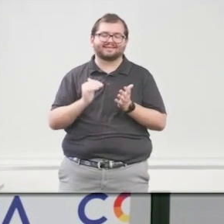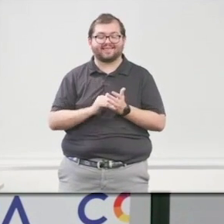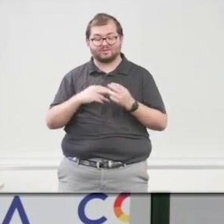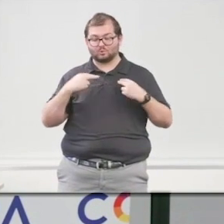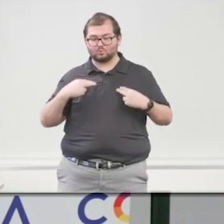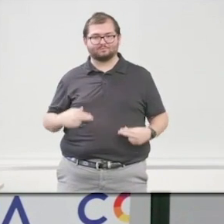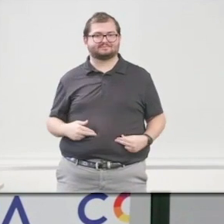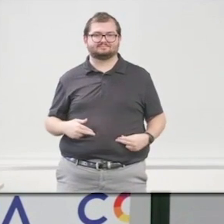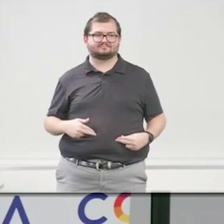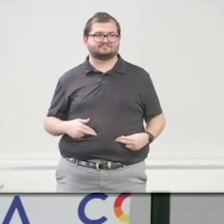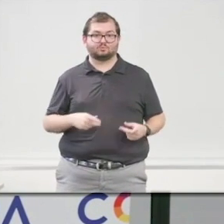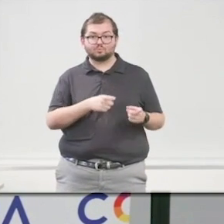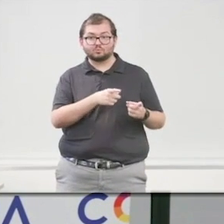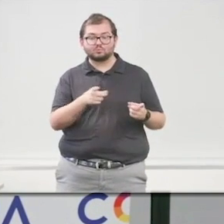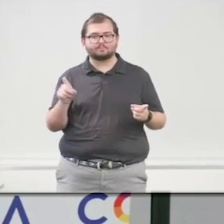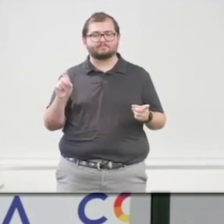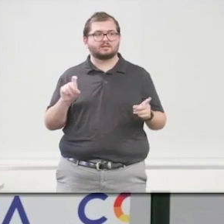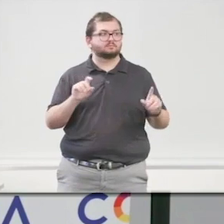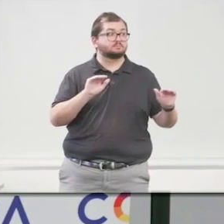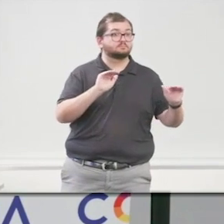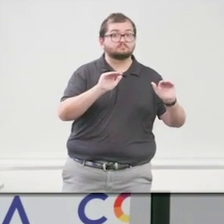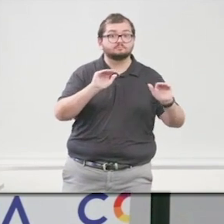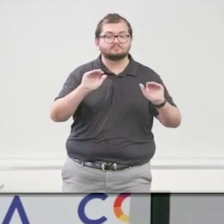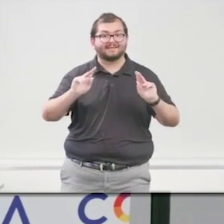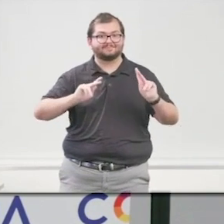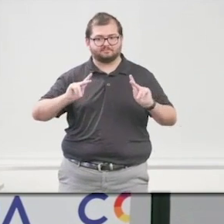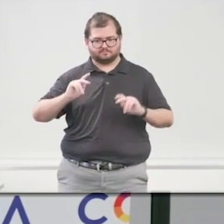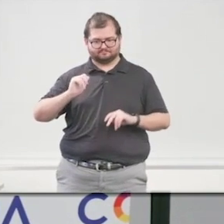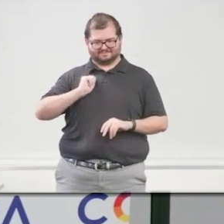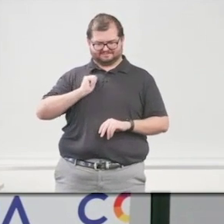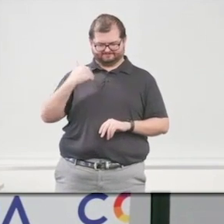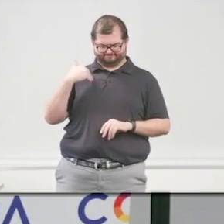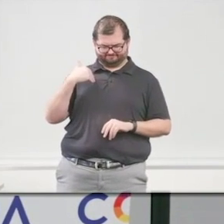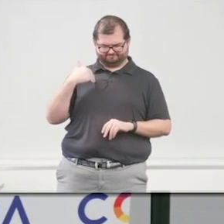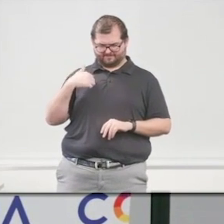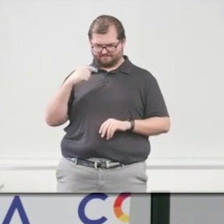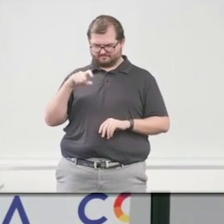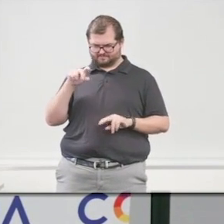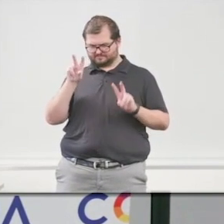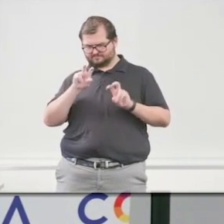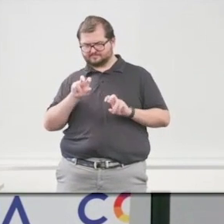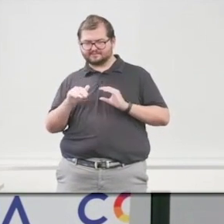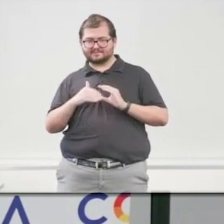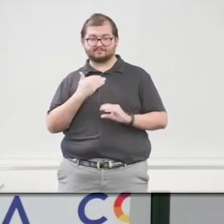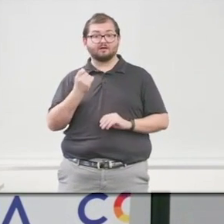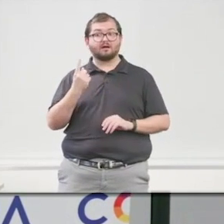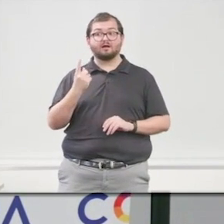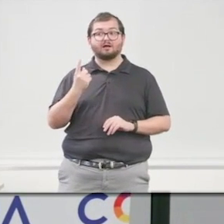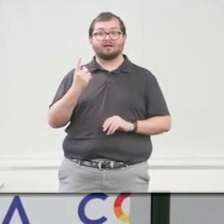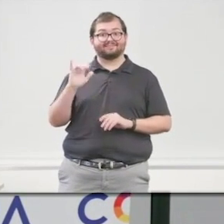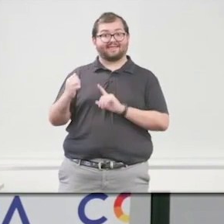you're constantly reminding folks, including ourselves, of what that may be, because those are changing by the